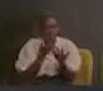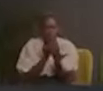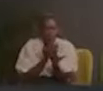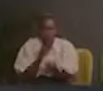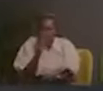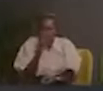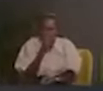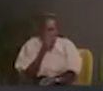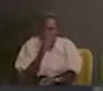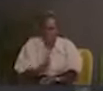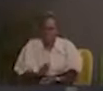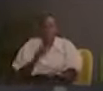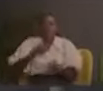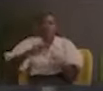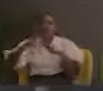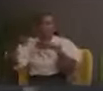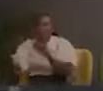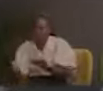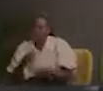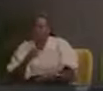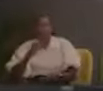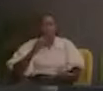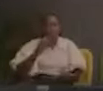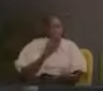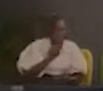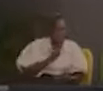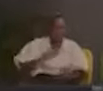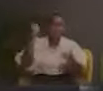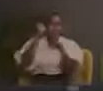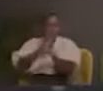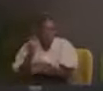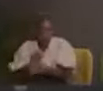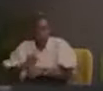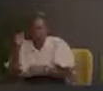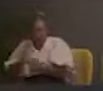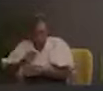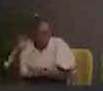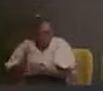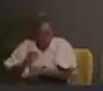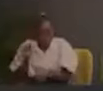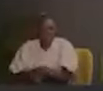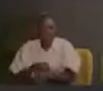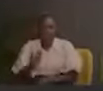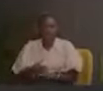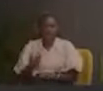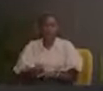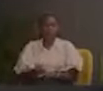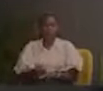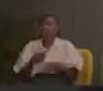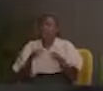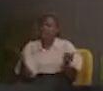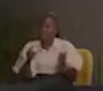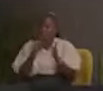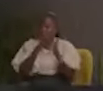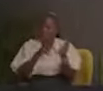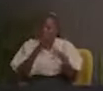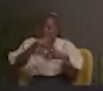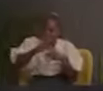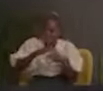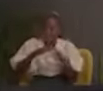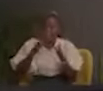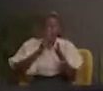are diligent, you are building a track record. I refer you to my teaching yesterday. After the report is established, after